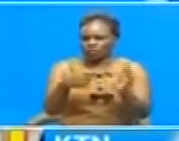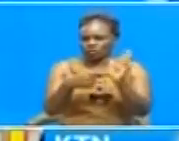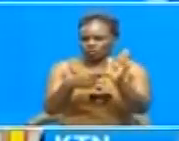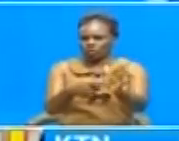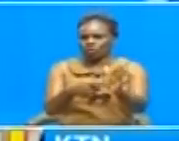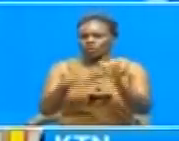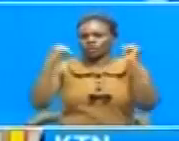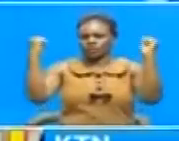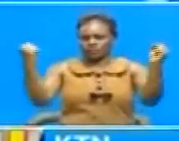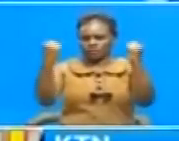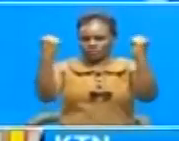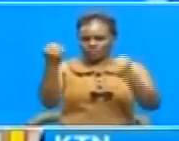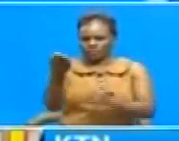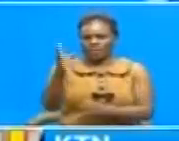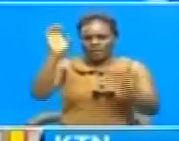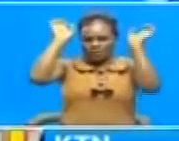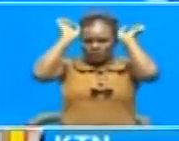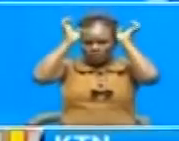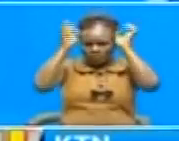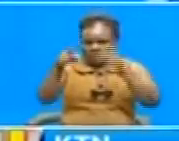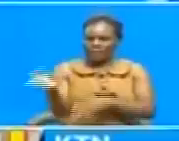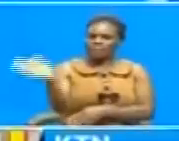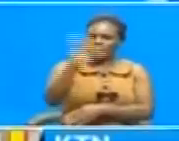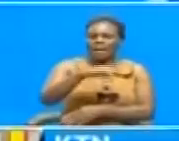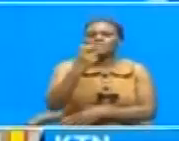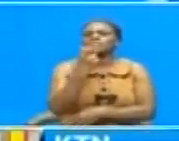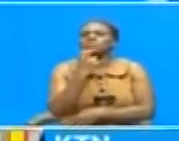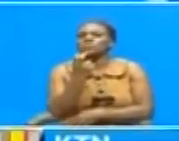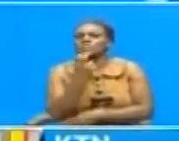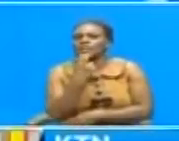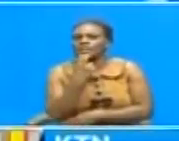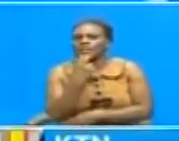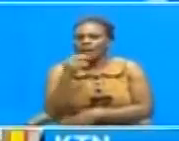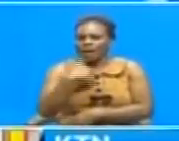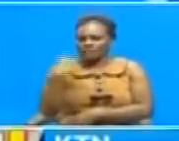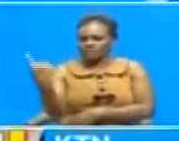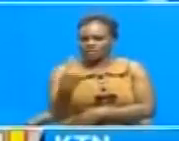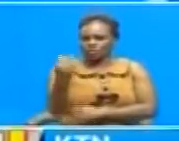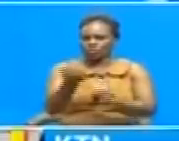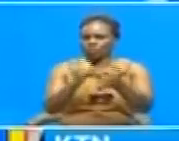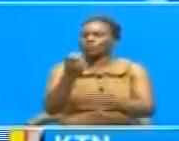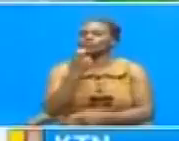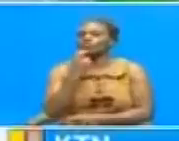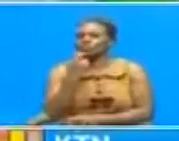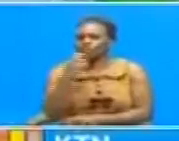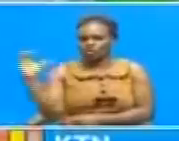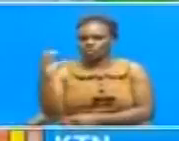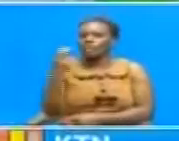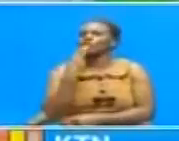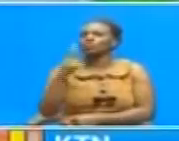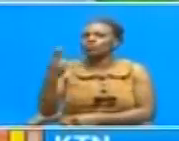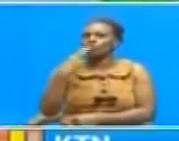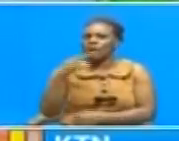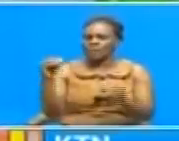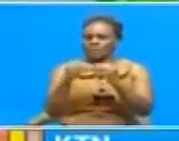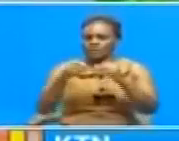Chan Championships in the hands of Ethiopia will resume on Tuesday. There will be a single match on Tuesday with Chemelil Sugar